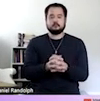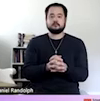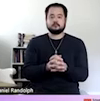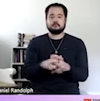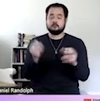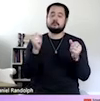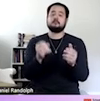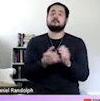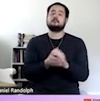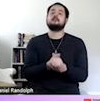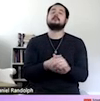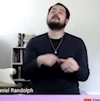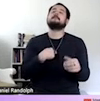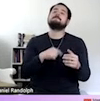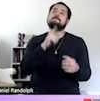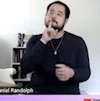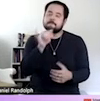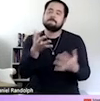be